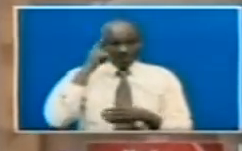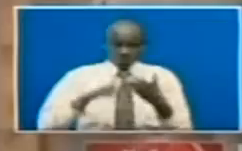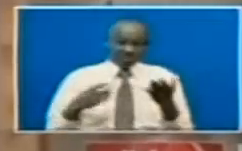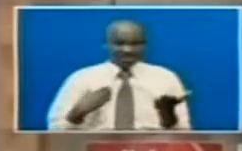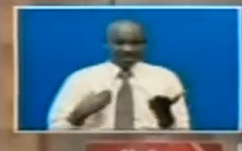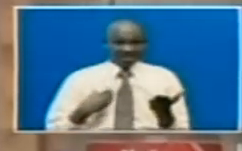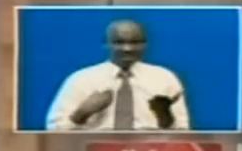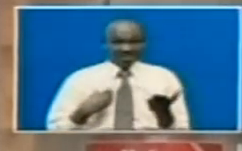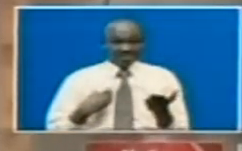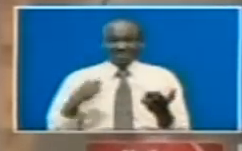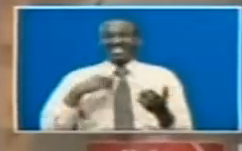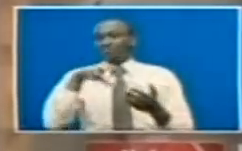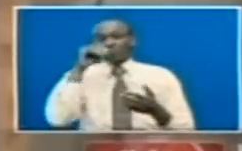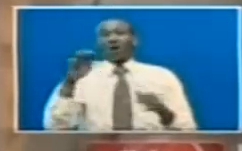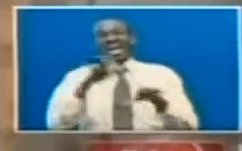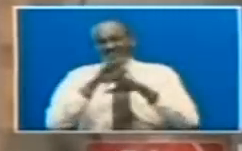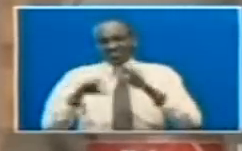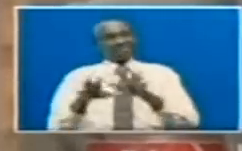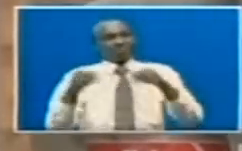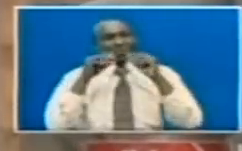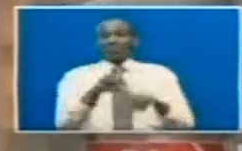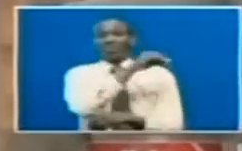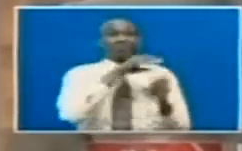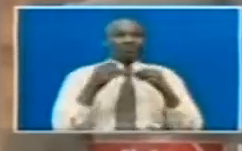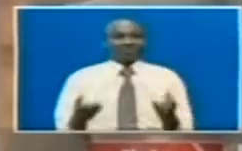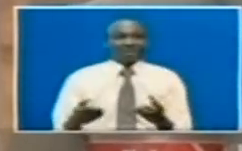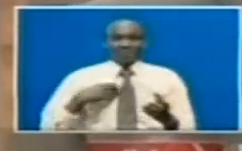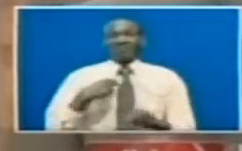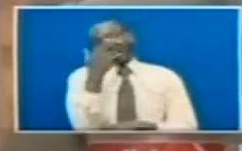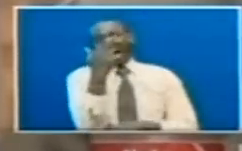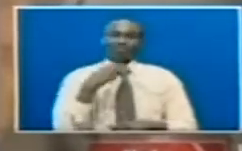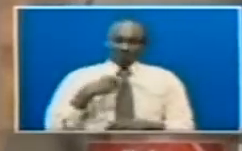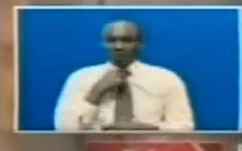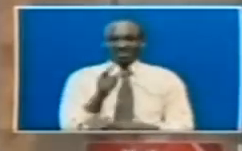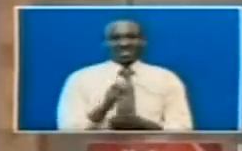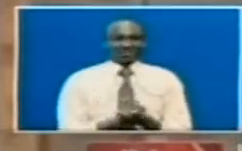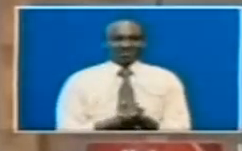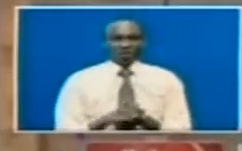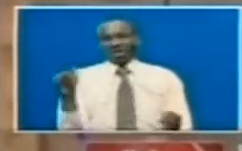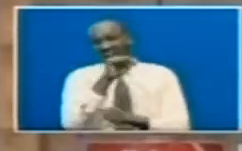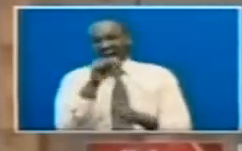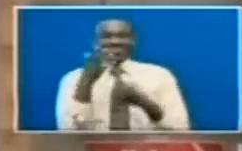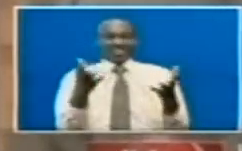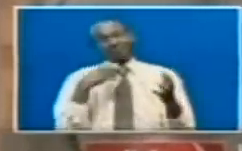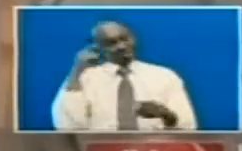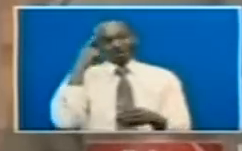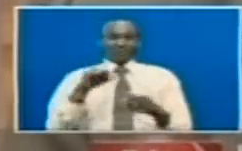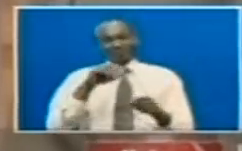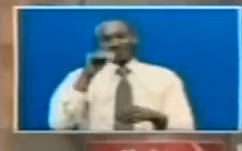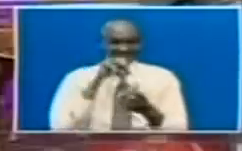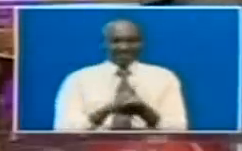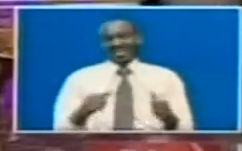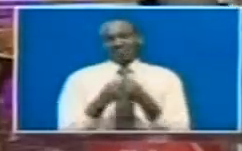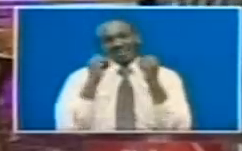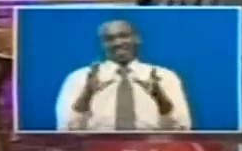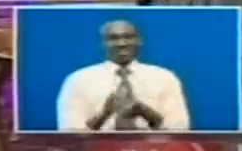take anything they had, particularly Gari. Lakini haikukua hivyo.